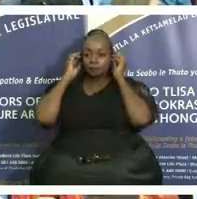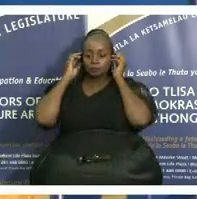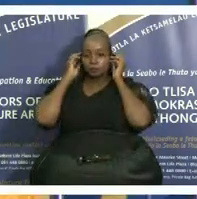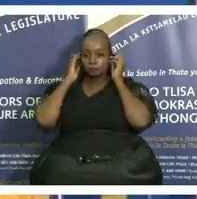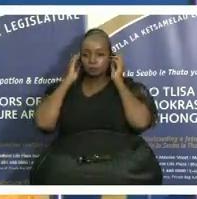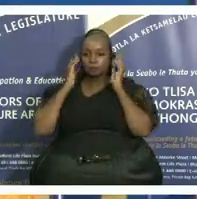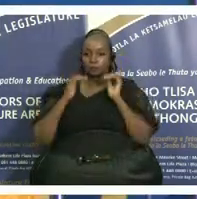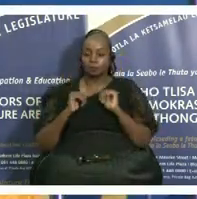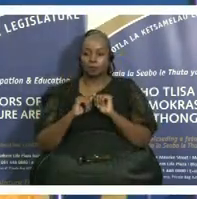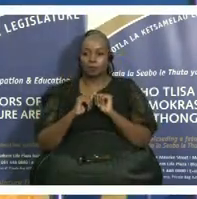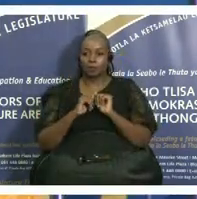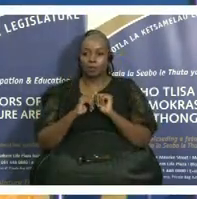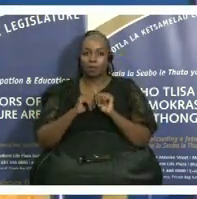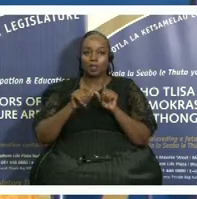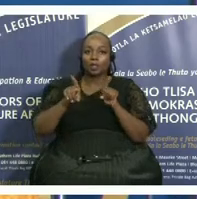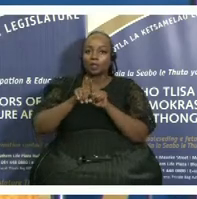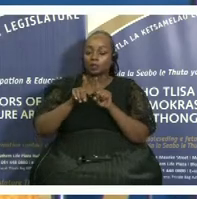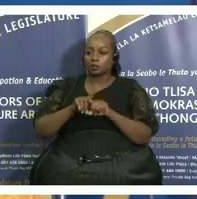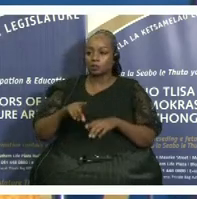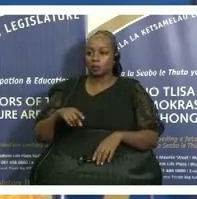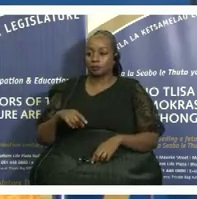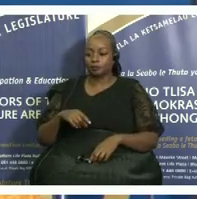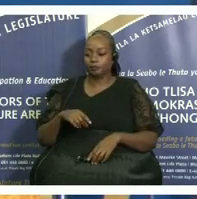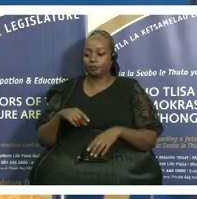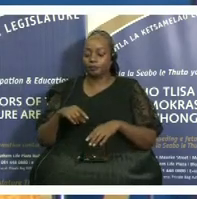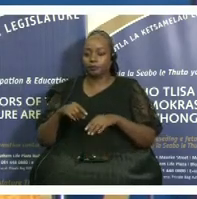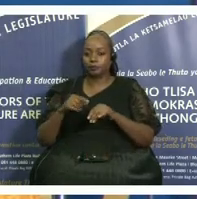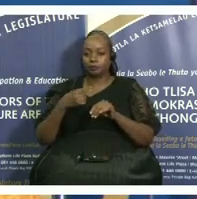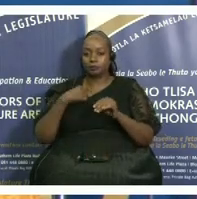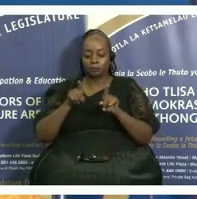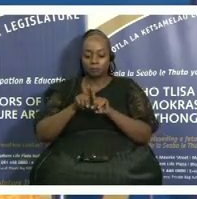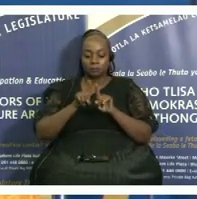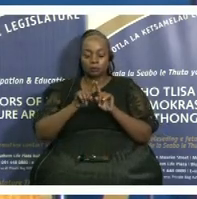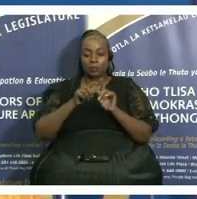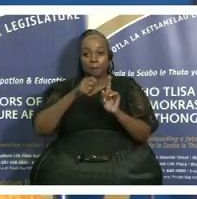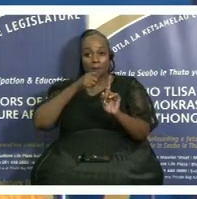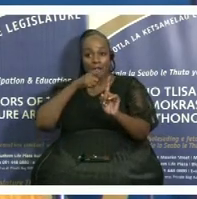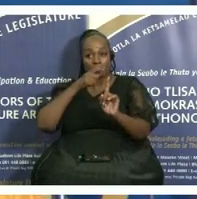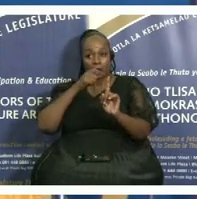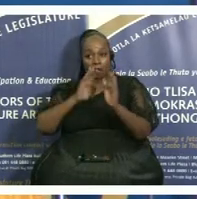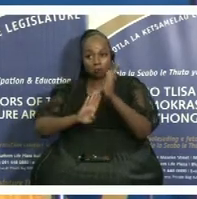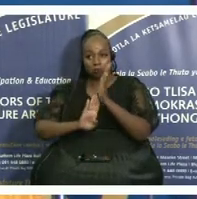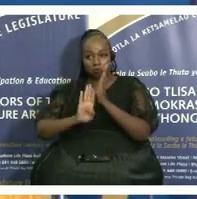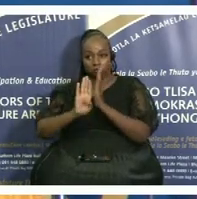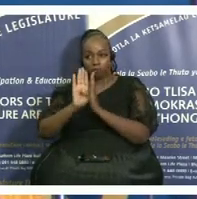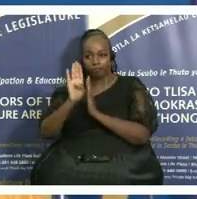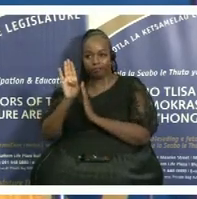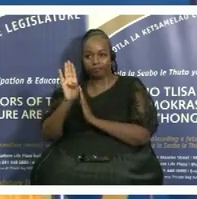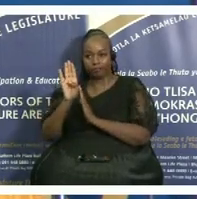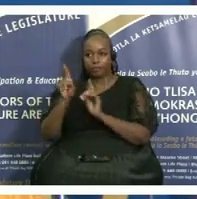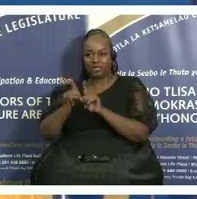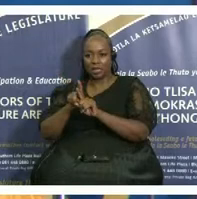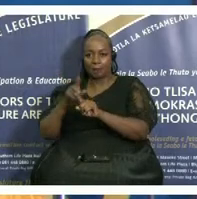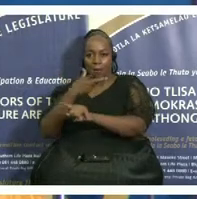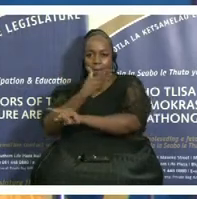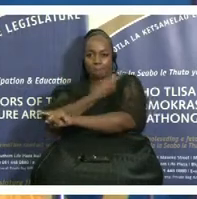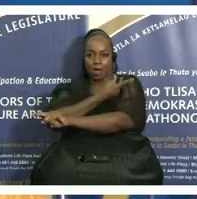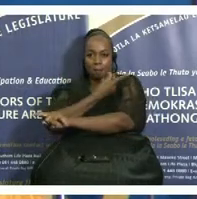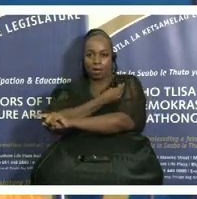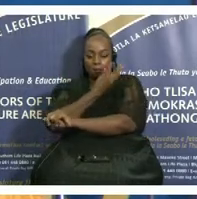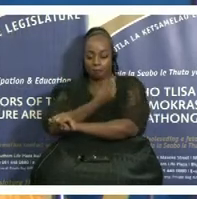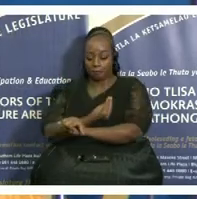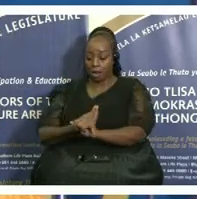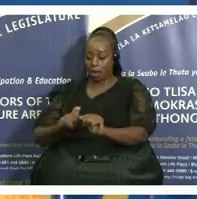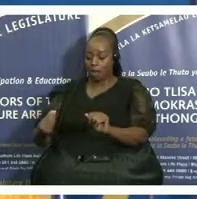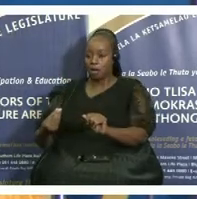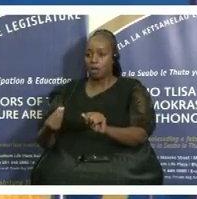Increasing the immunization coverage for children between 6 months and 15 years. Expanding the rollout of